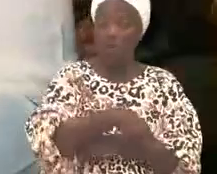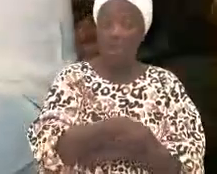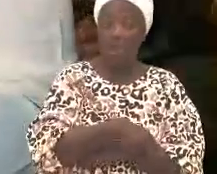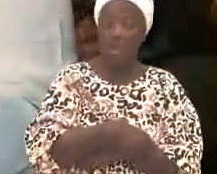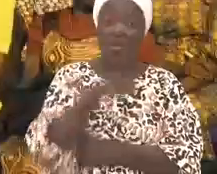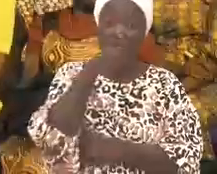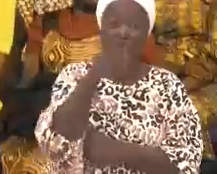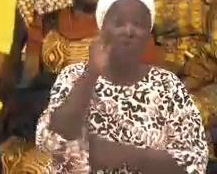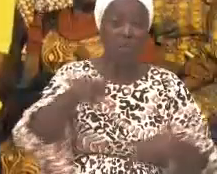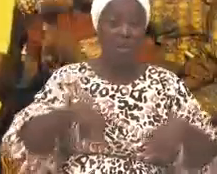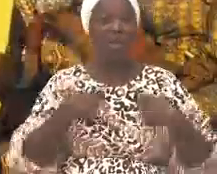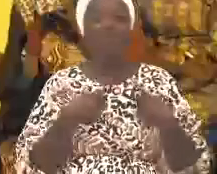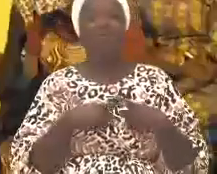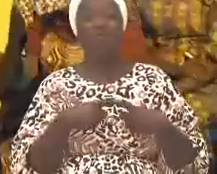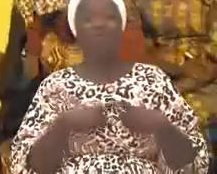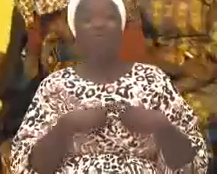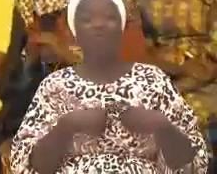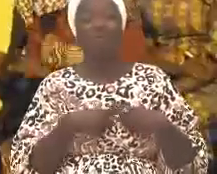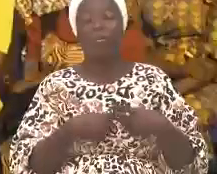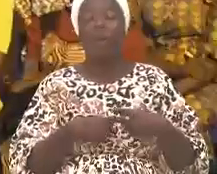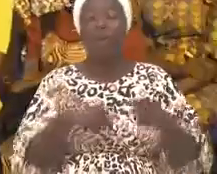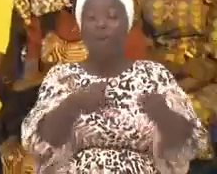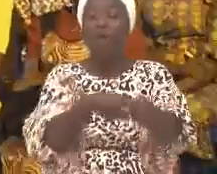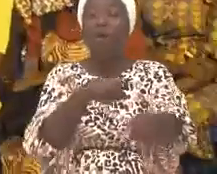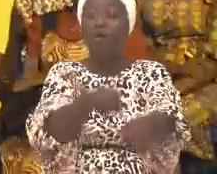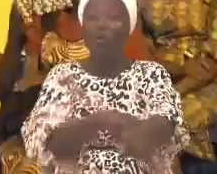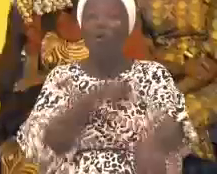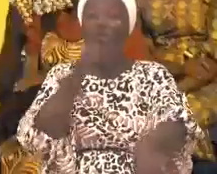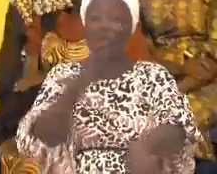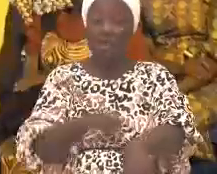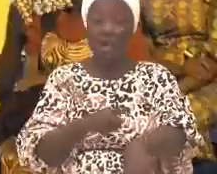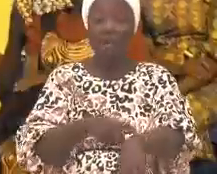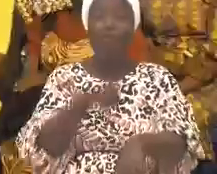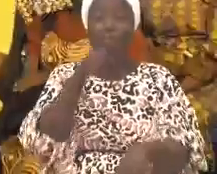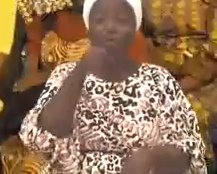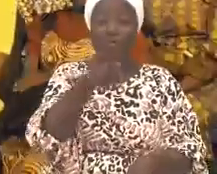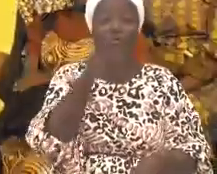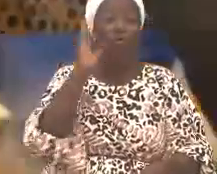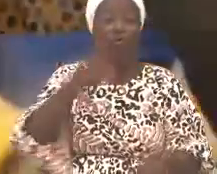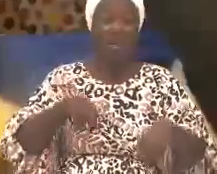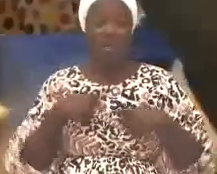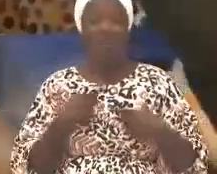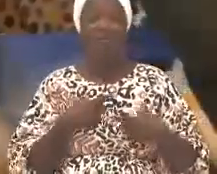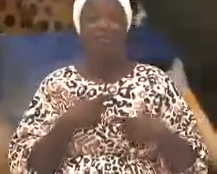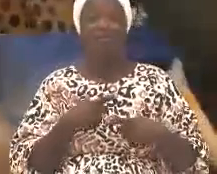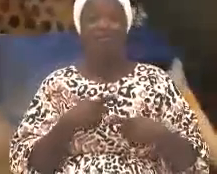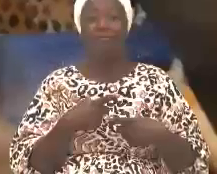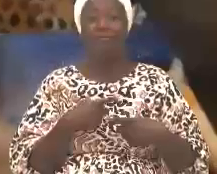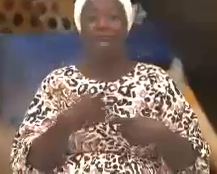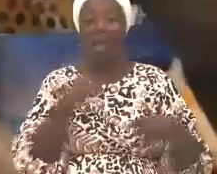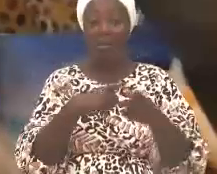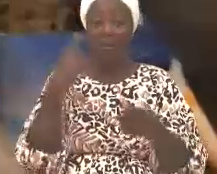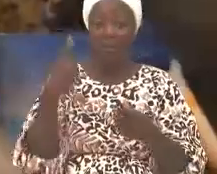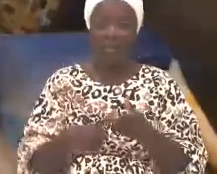you will live. Long, long time, you will live. And